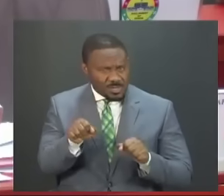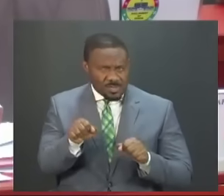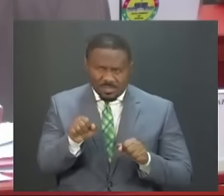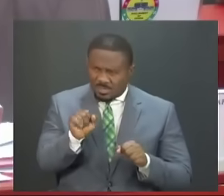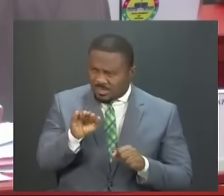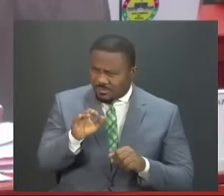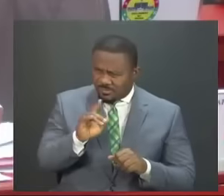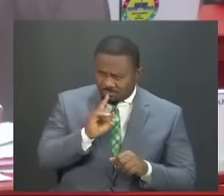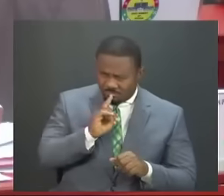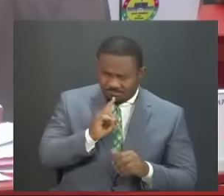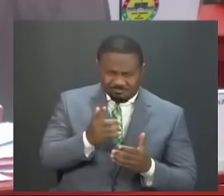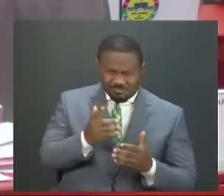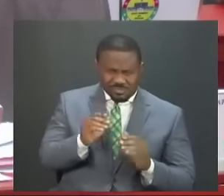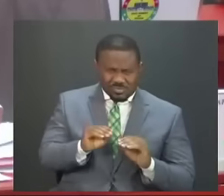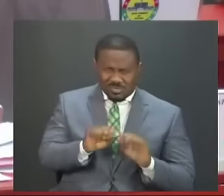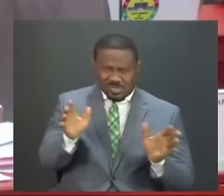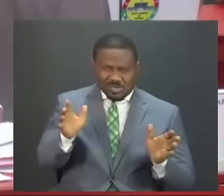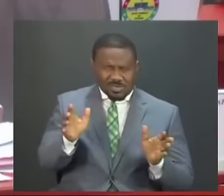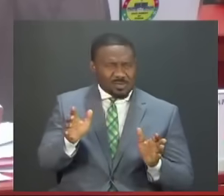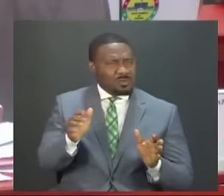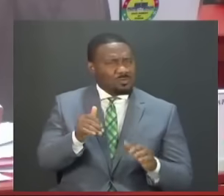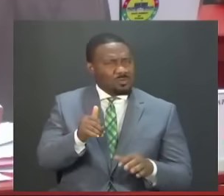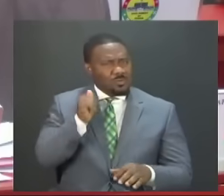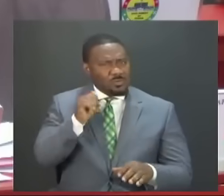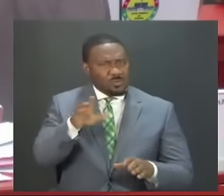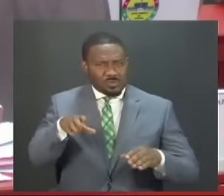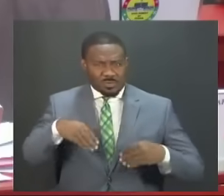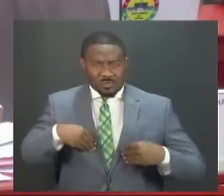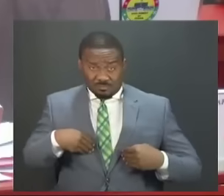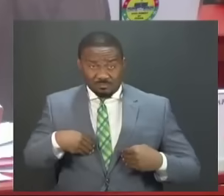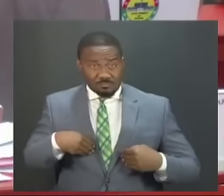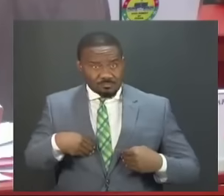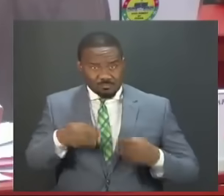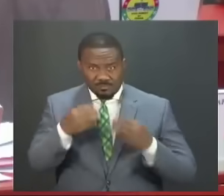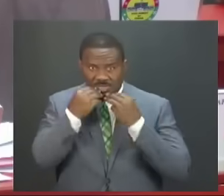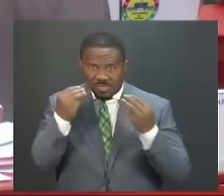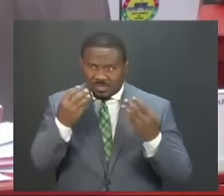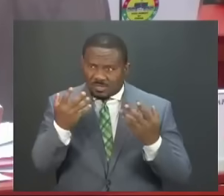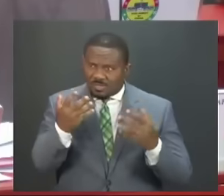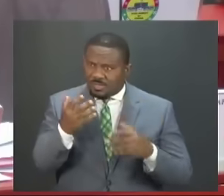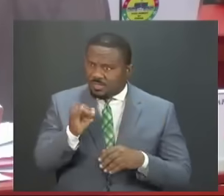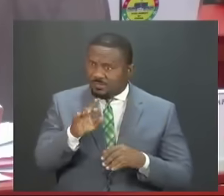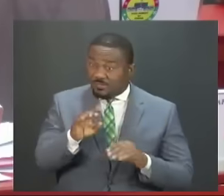refuse to admit a motion, especially when it is covered by a clear-cut